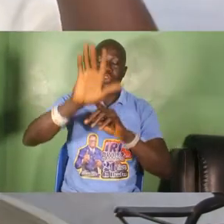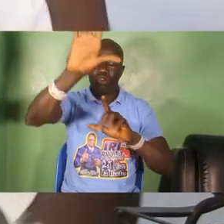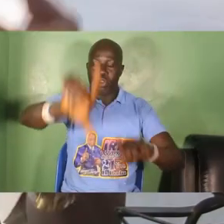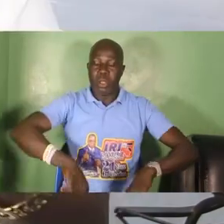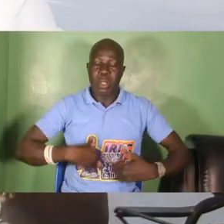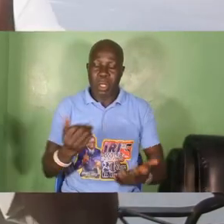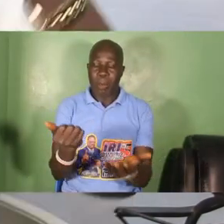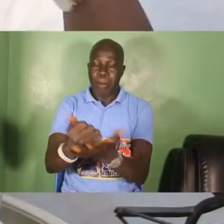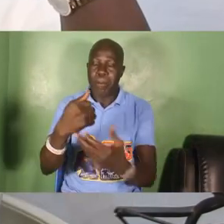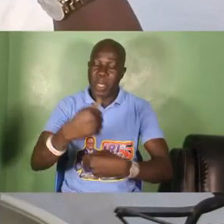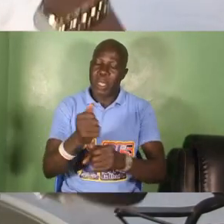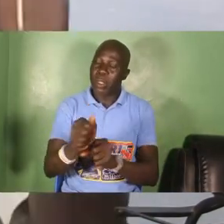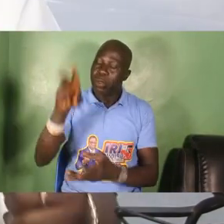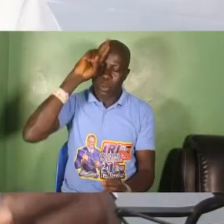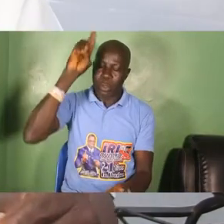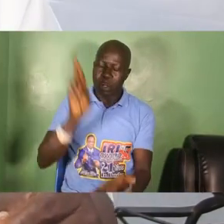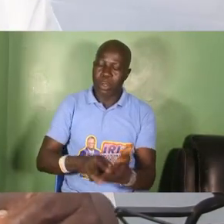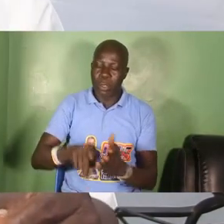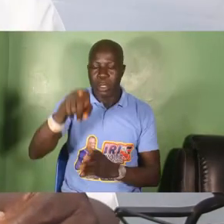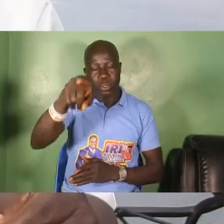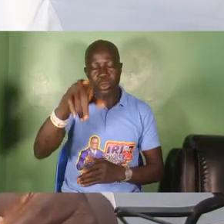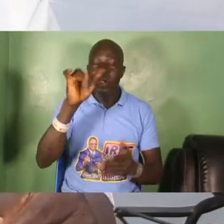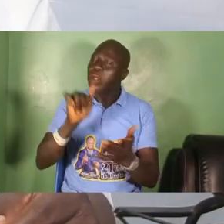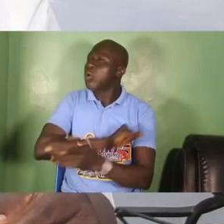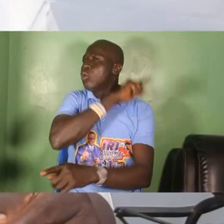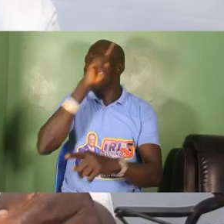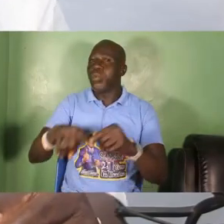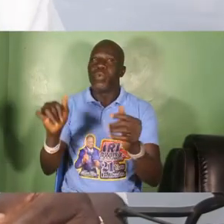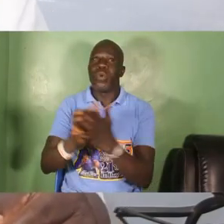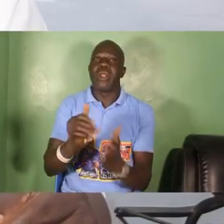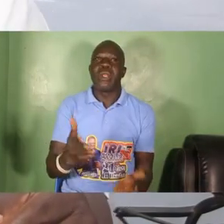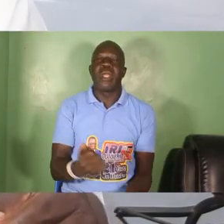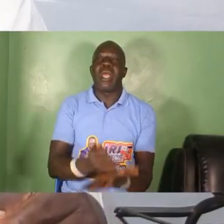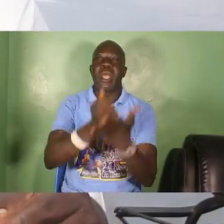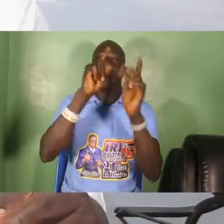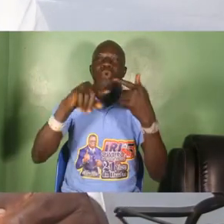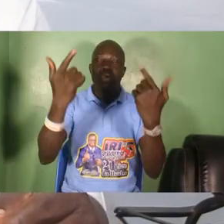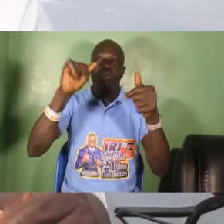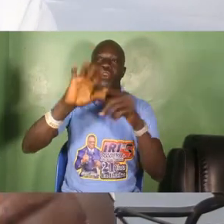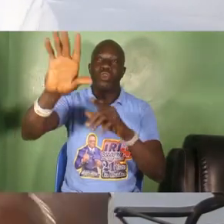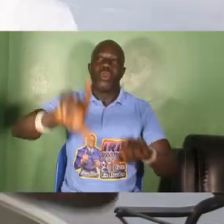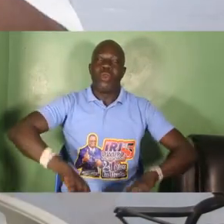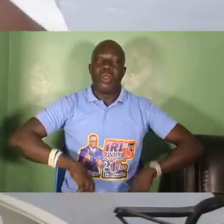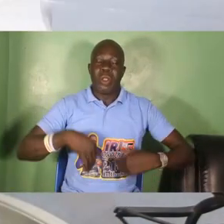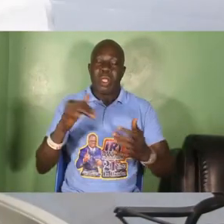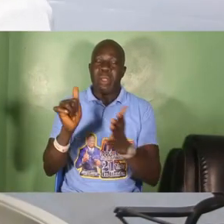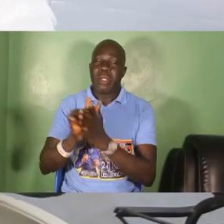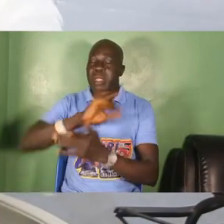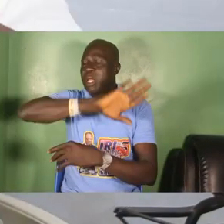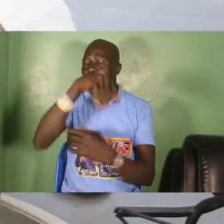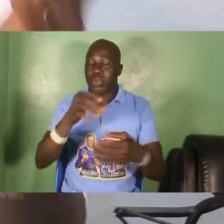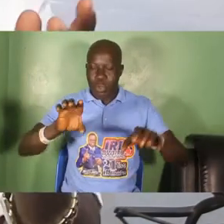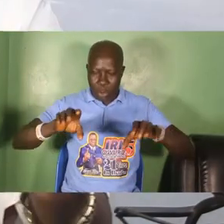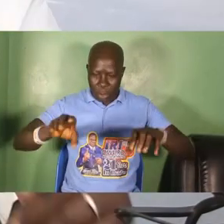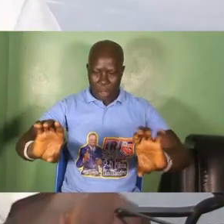kan recognize eniyan. It should make it to be well known. Ojo ti iranlowo ba de aye re. The day help comes to your life. Ojo ni class